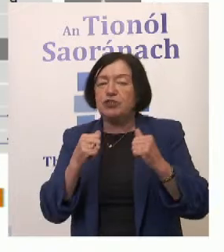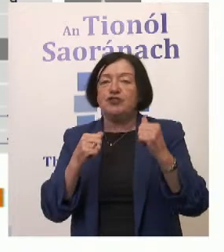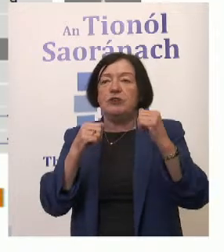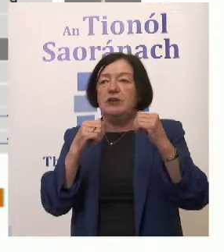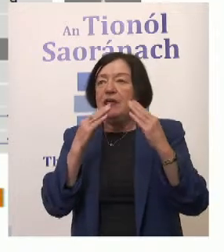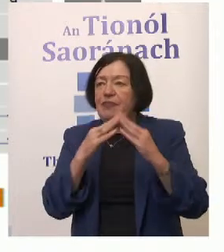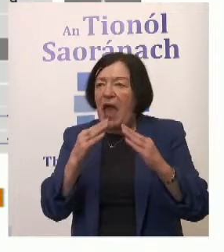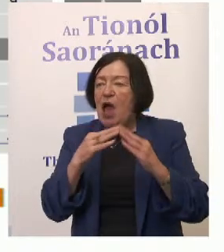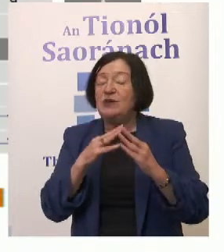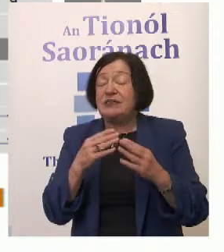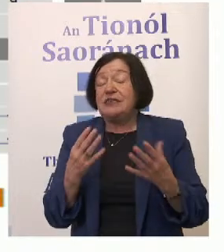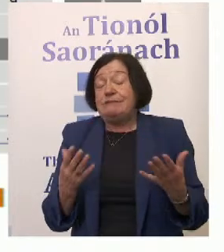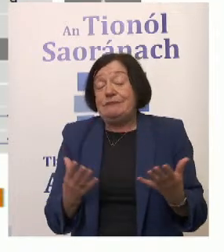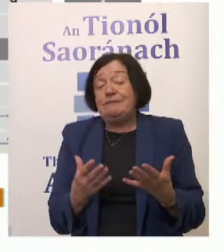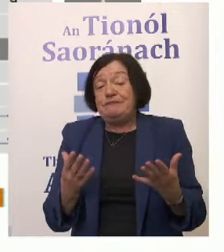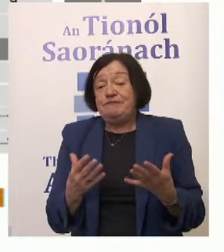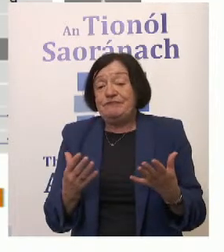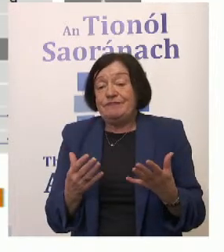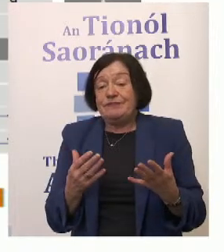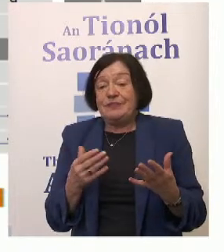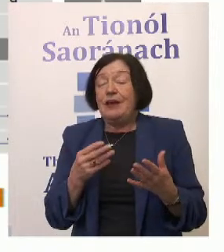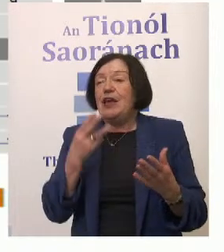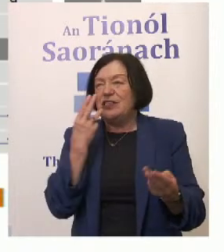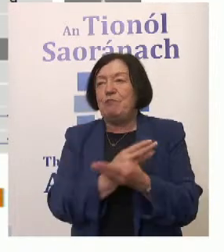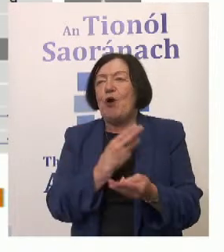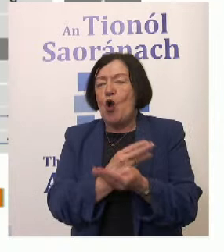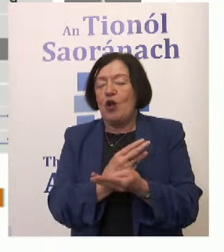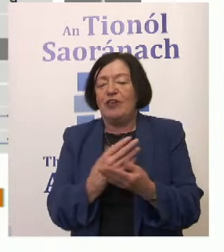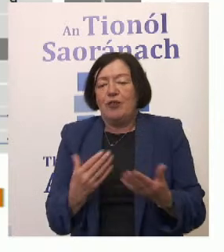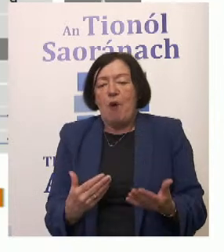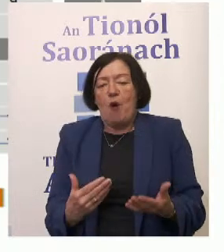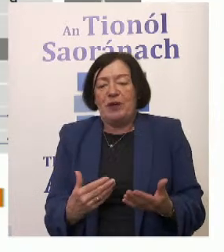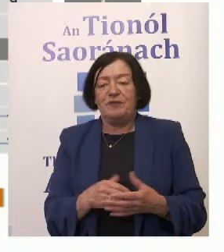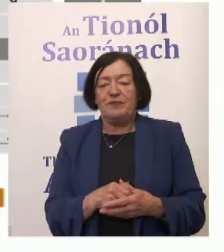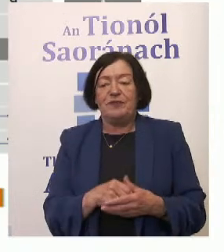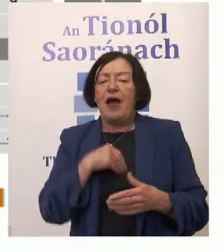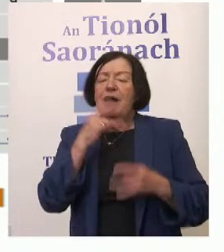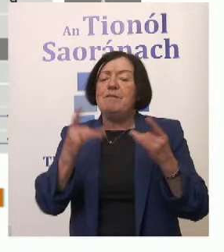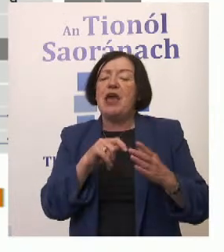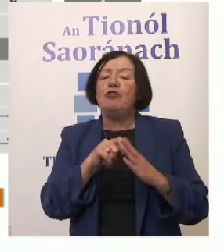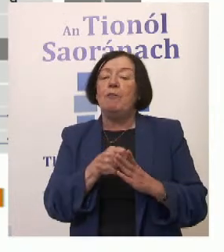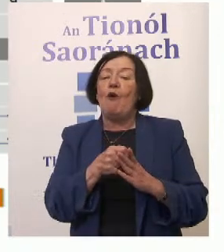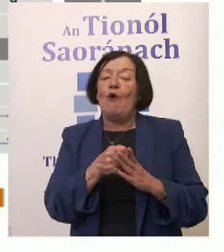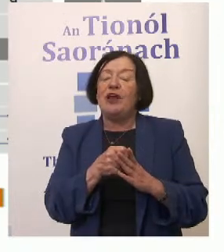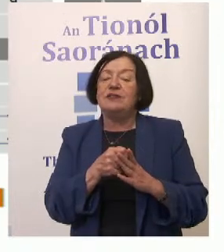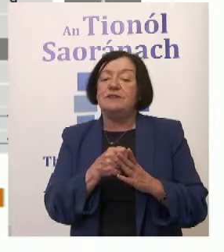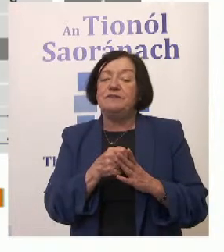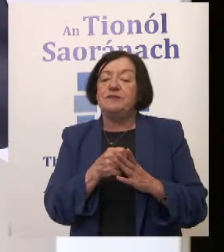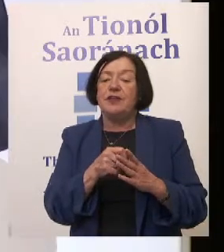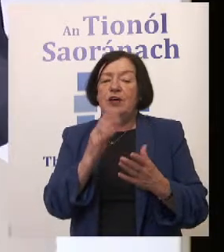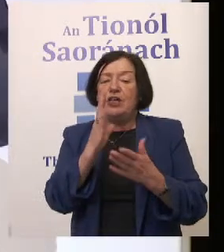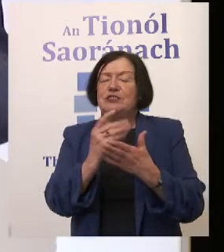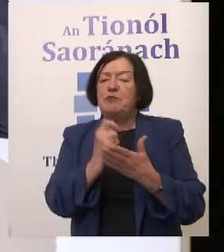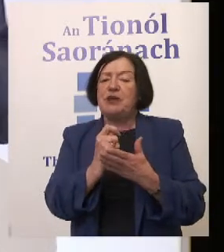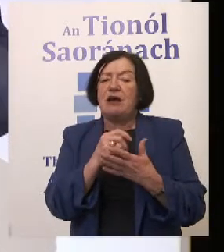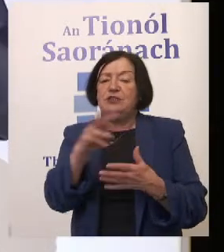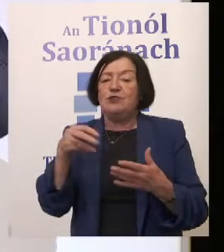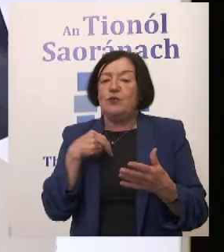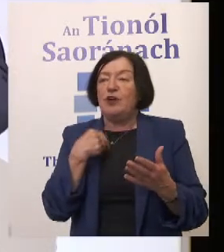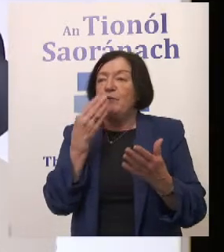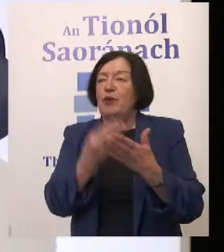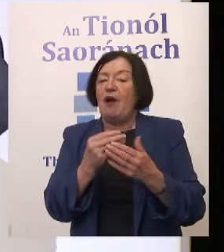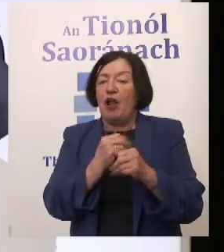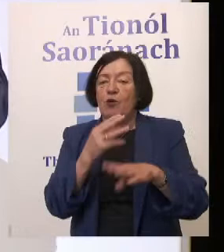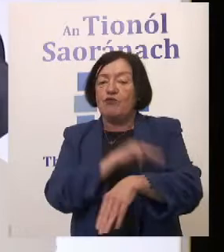it's pretty poor at lots of those things. So I make the point, sometimes we put all